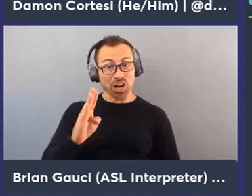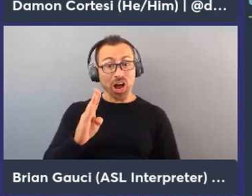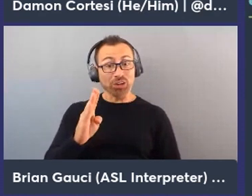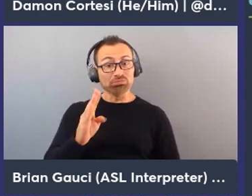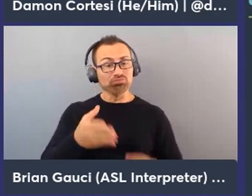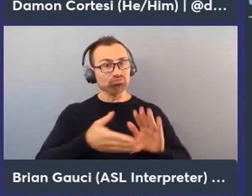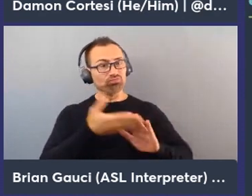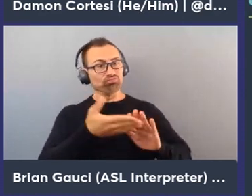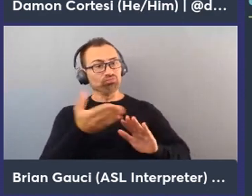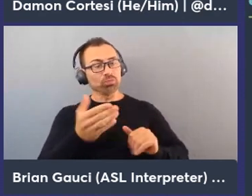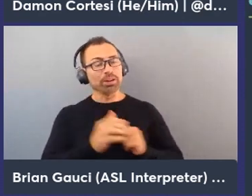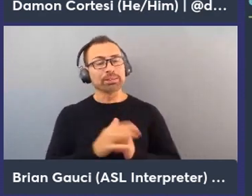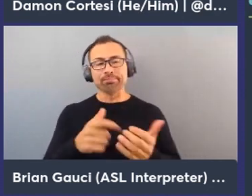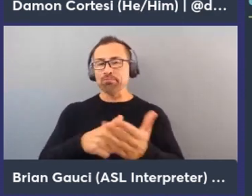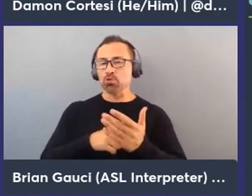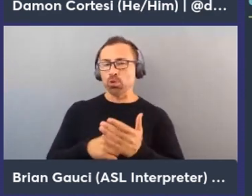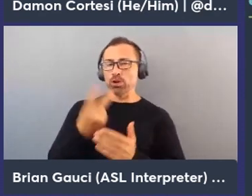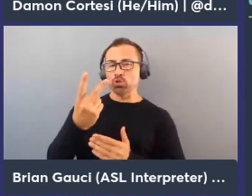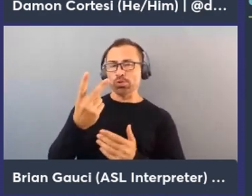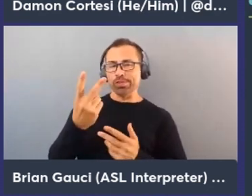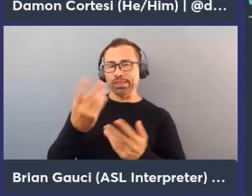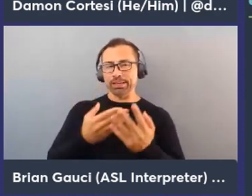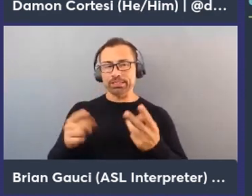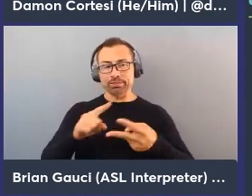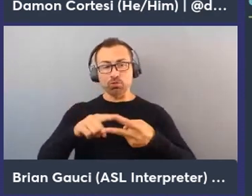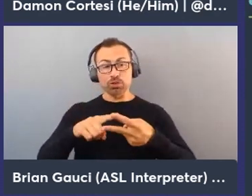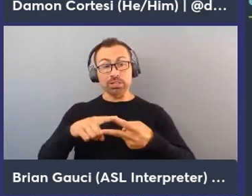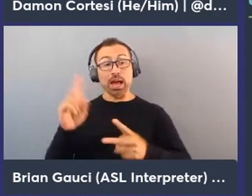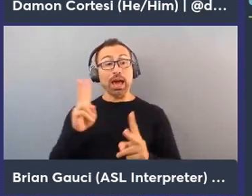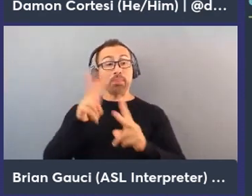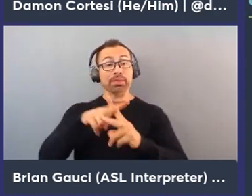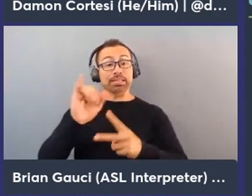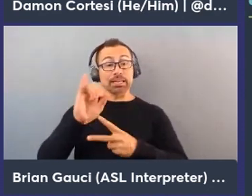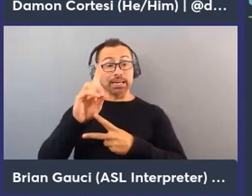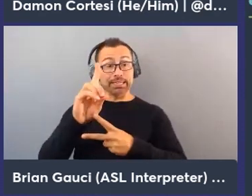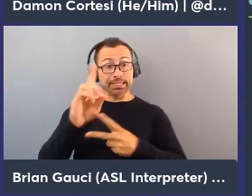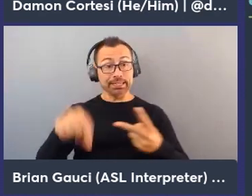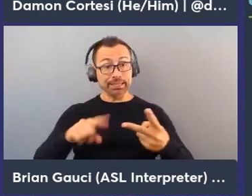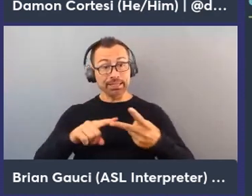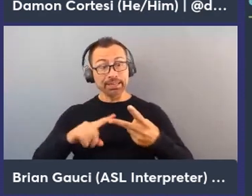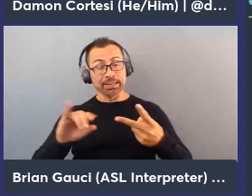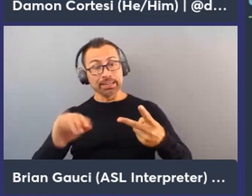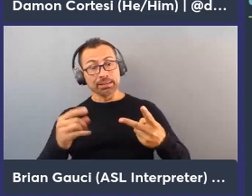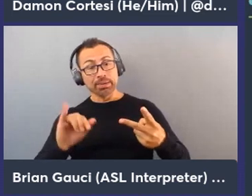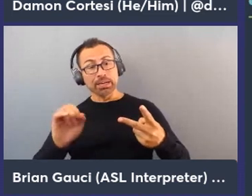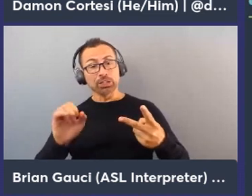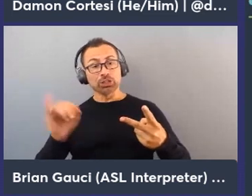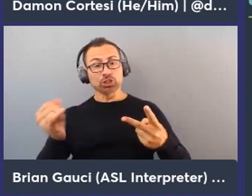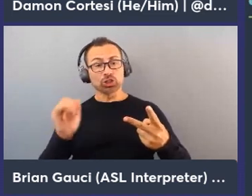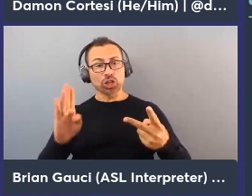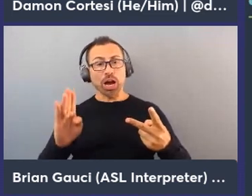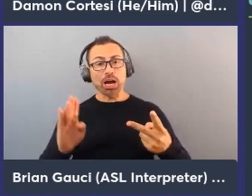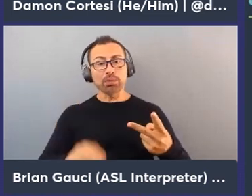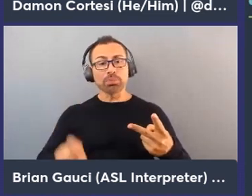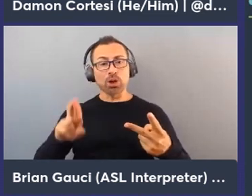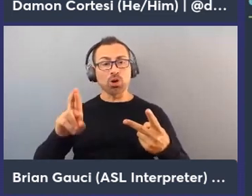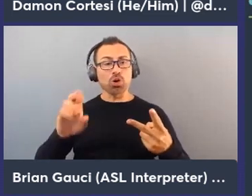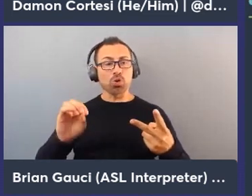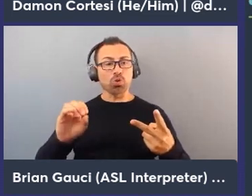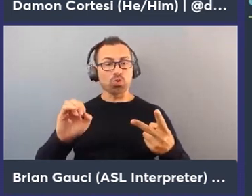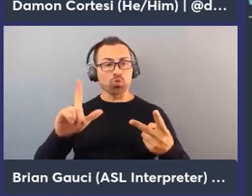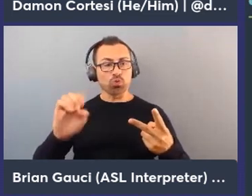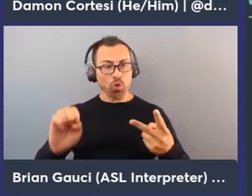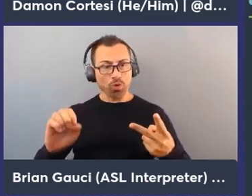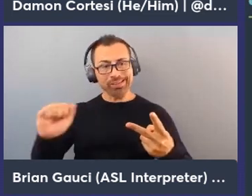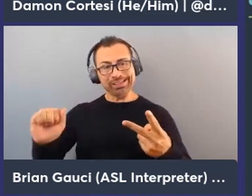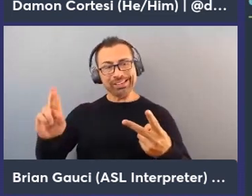I need here. I need my application ID, which I just created, and then my job role ARN. So this is an IAM role that I can use to execute